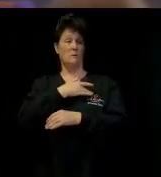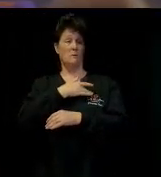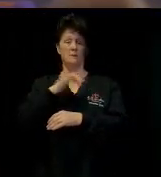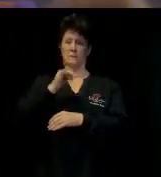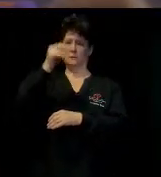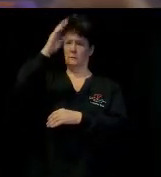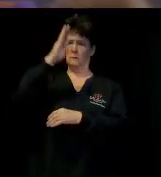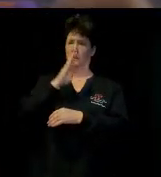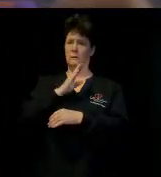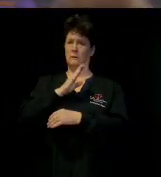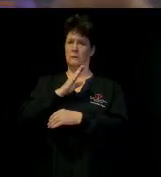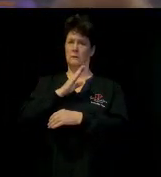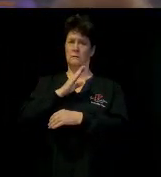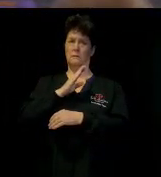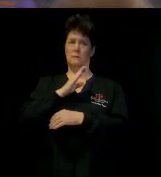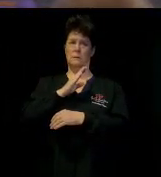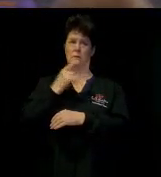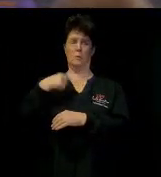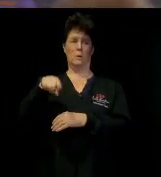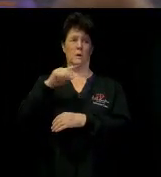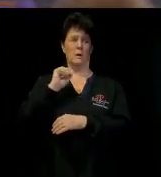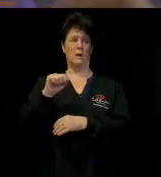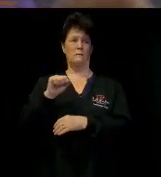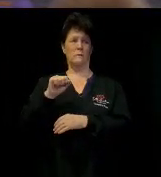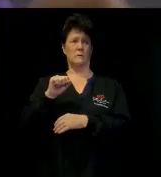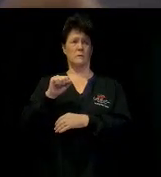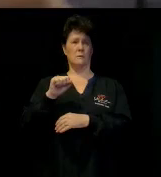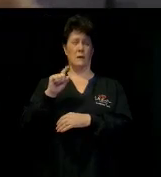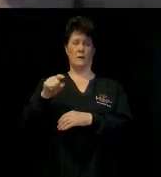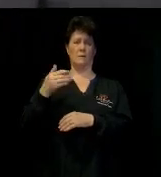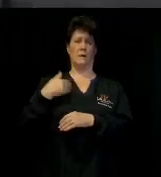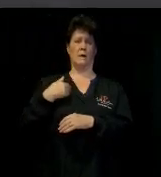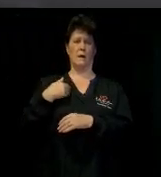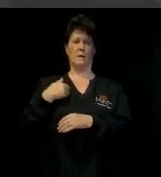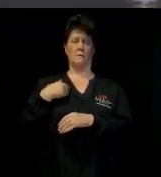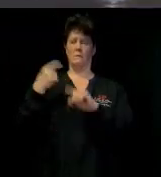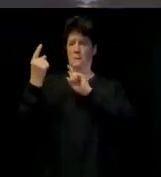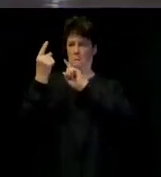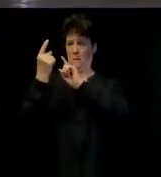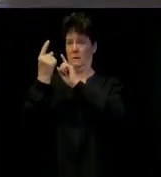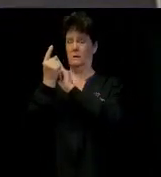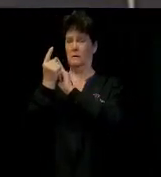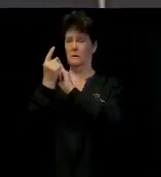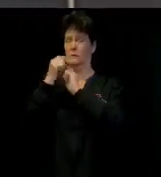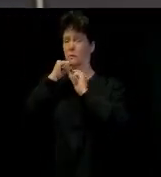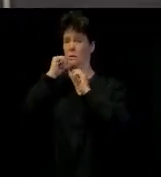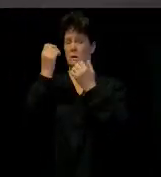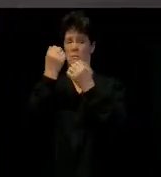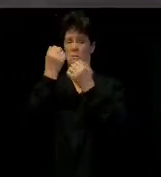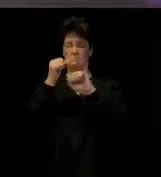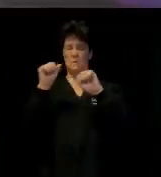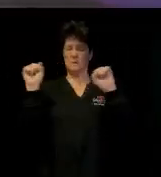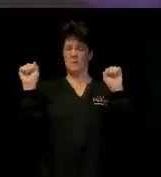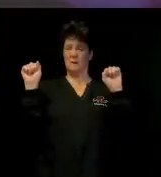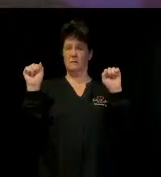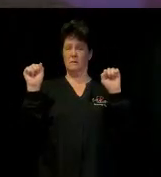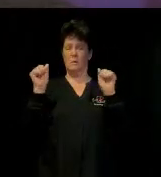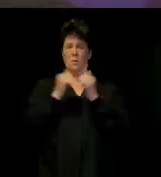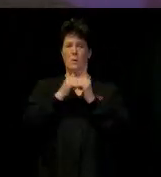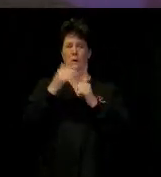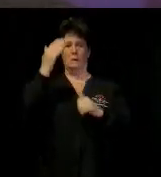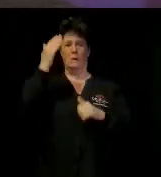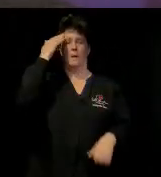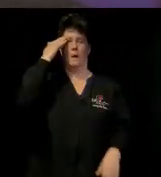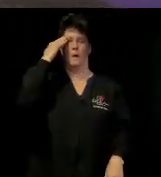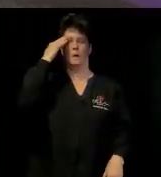we have to become born again. We have to have an encounter with Him. We weren't born with this conscious reality of the